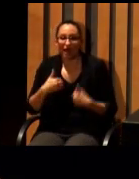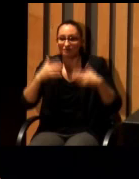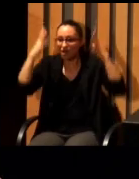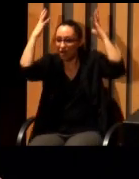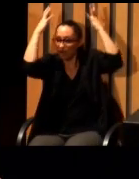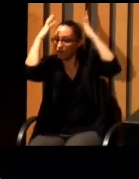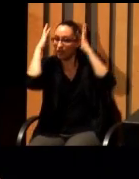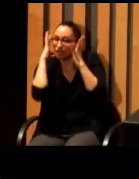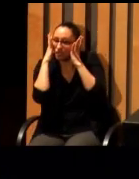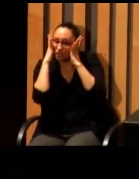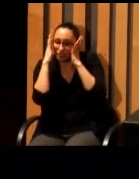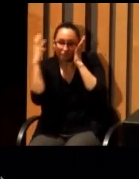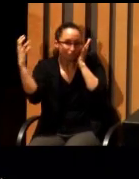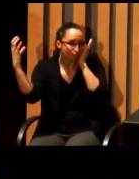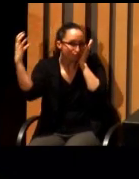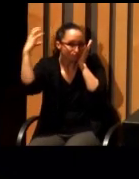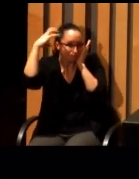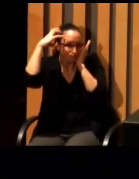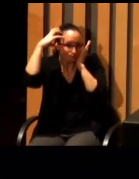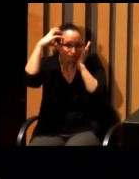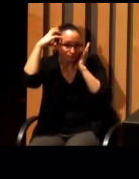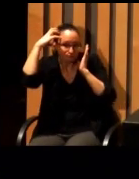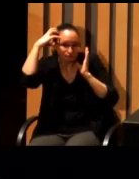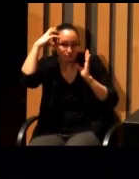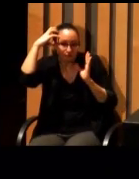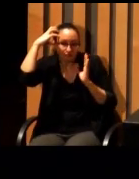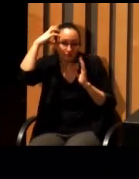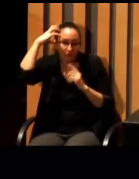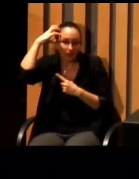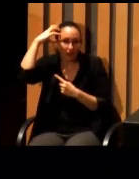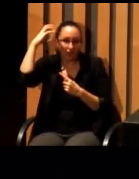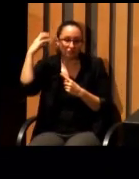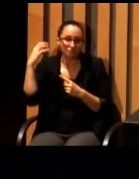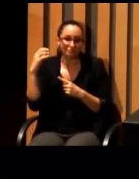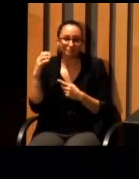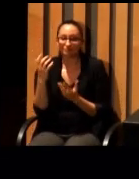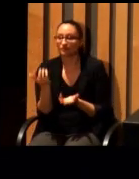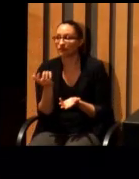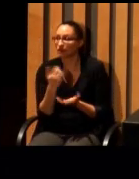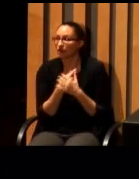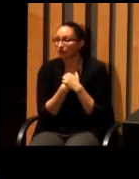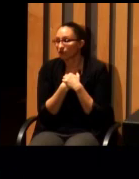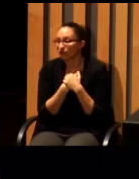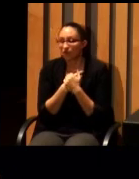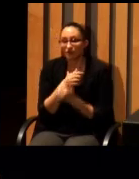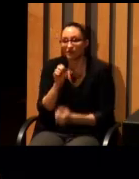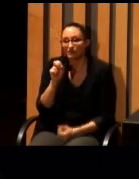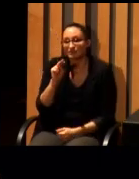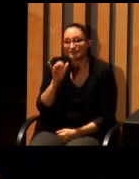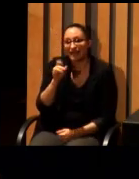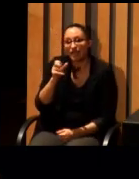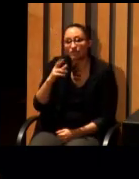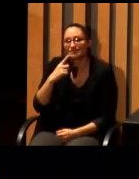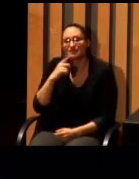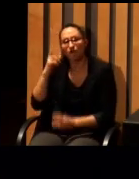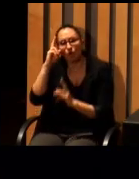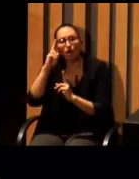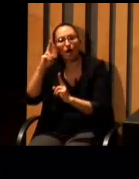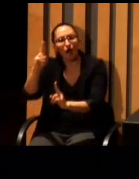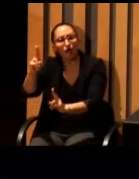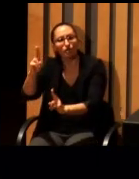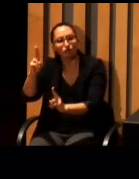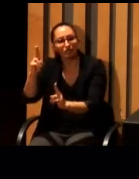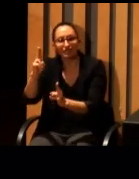was Dan Snyder said he was honoring the warrior spirit of the